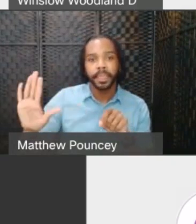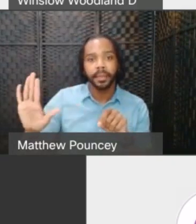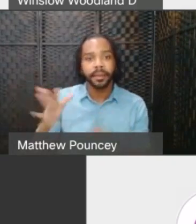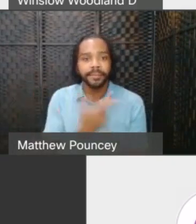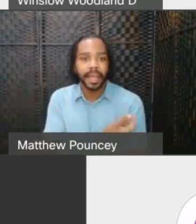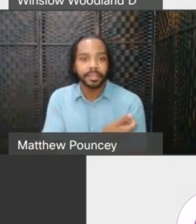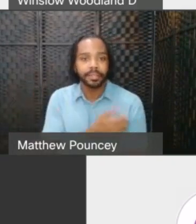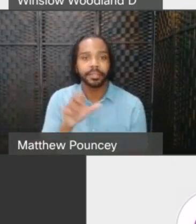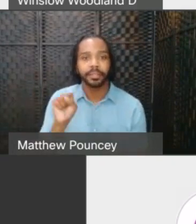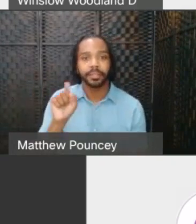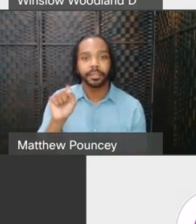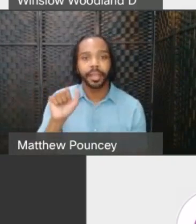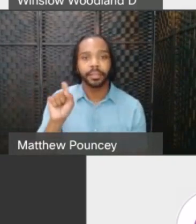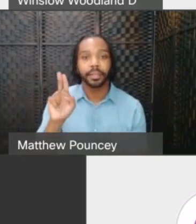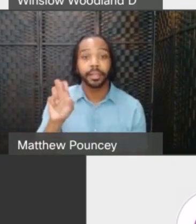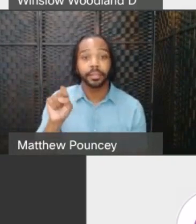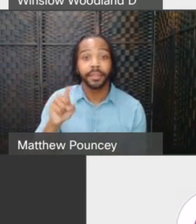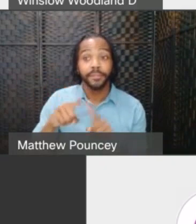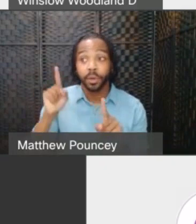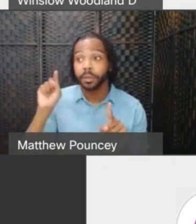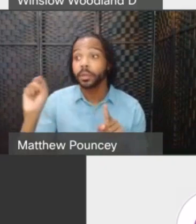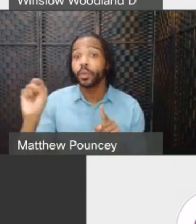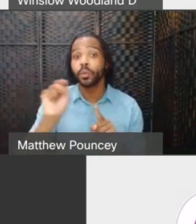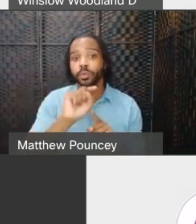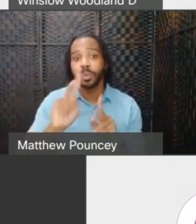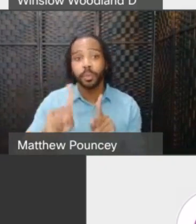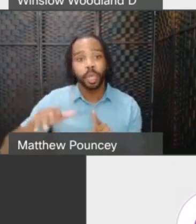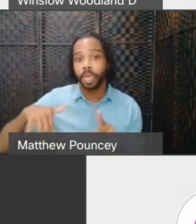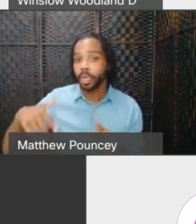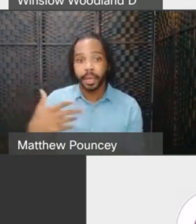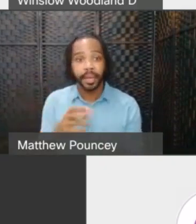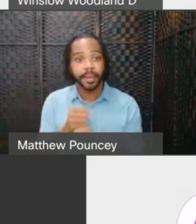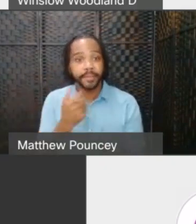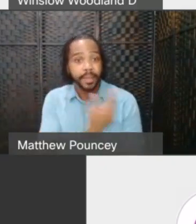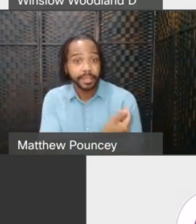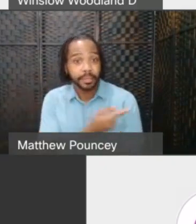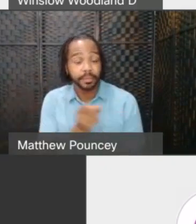status. Now, individuals who are not vaccinated